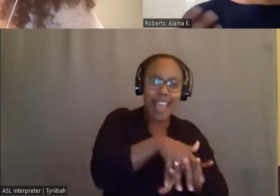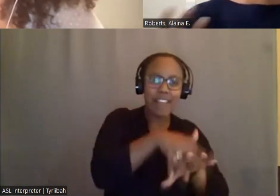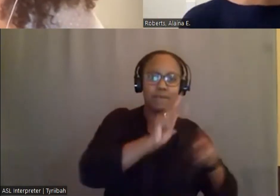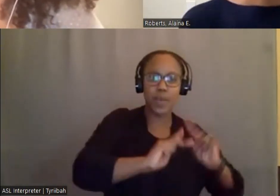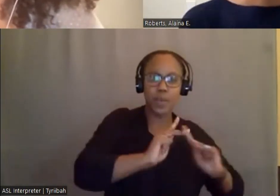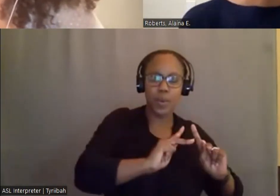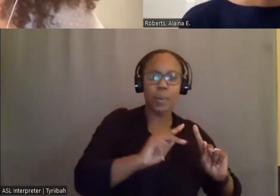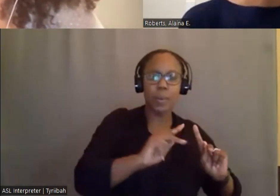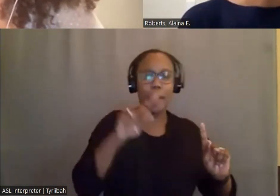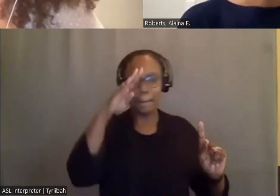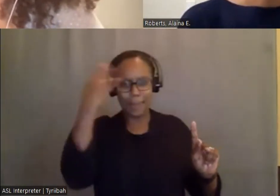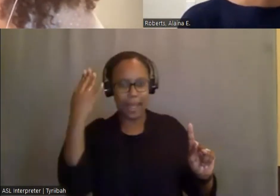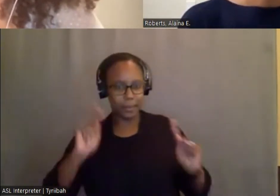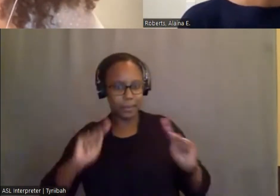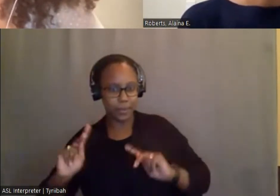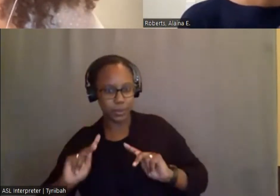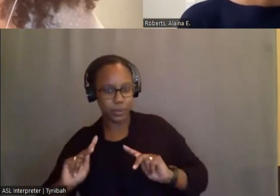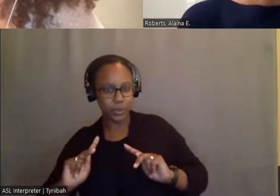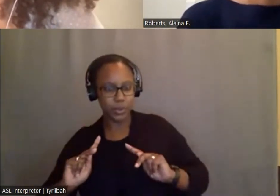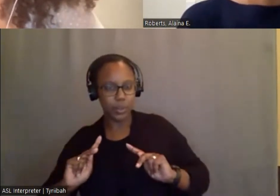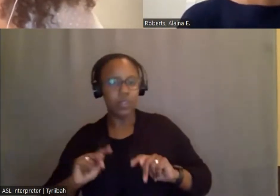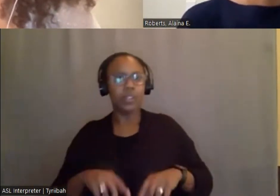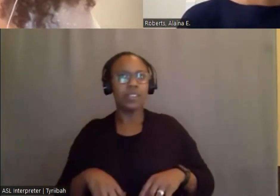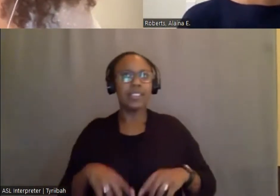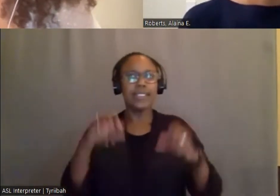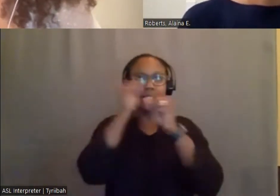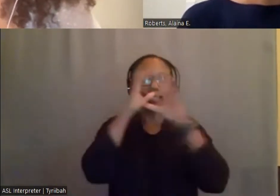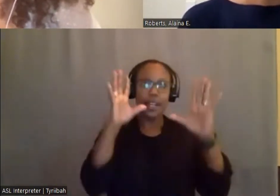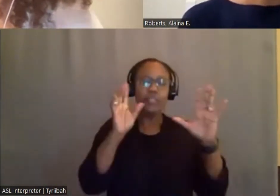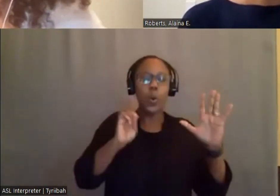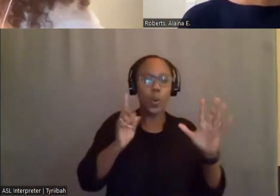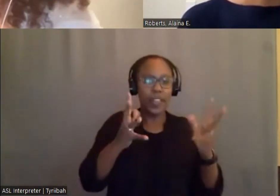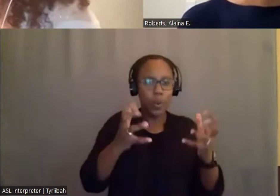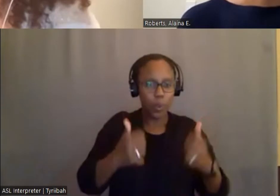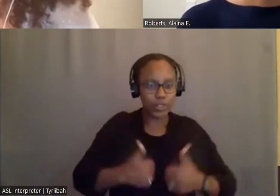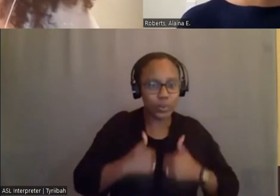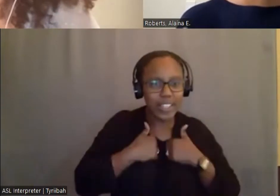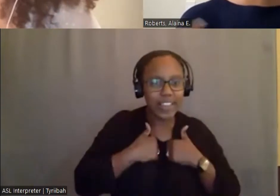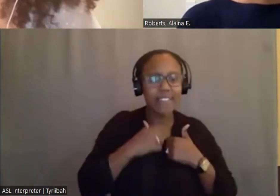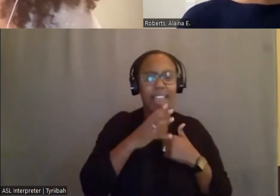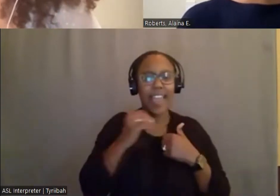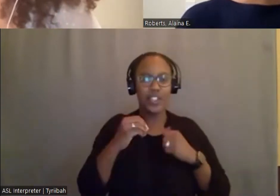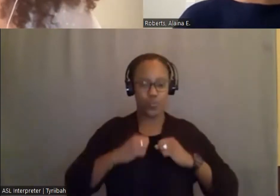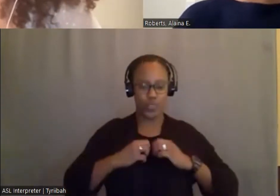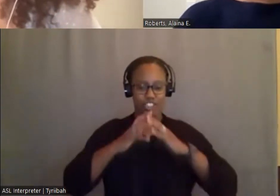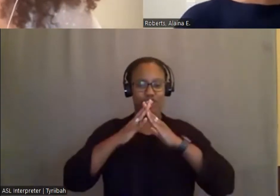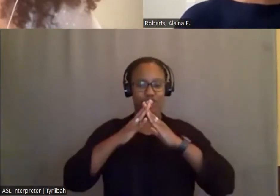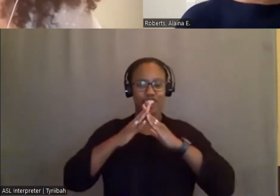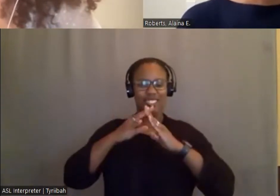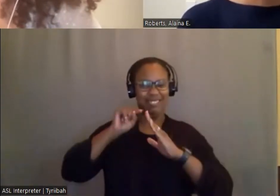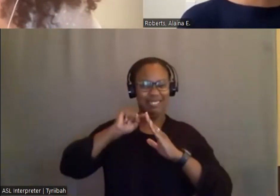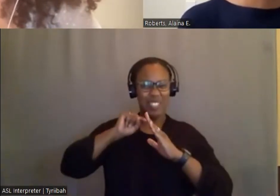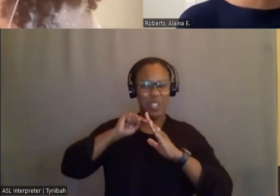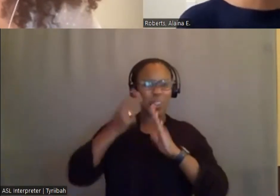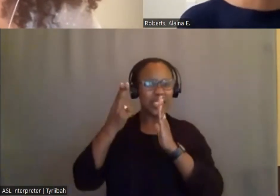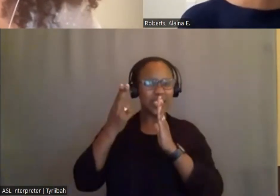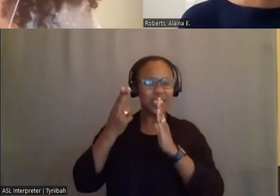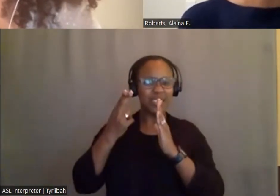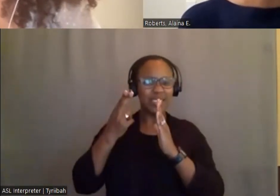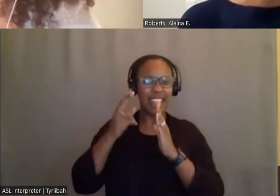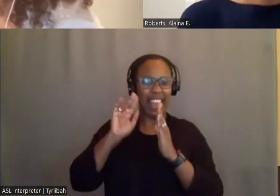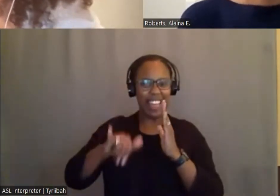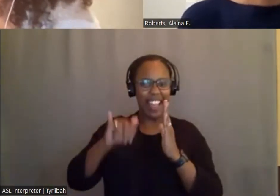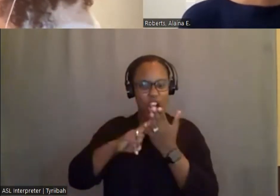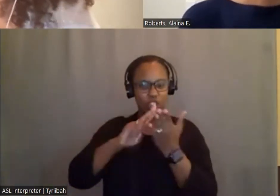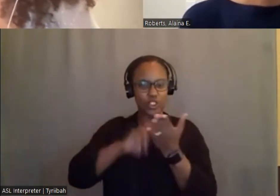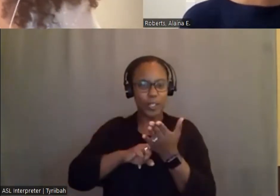live, where they want to live, and really the realization of Reconstruction's promise and how someone got land, someone got their 40 acres.